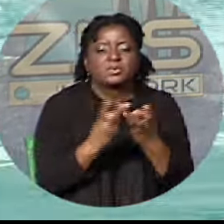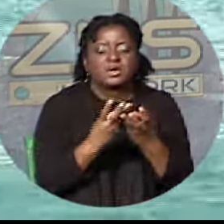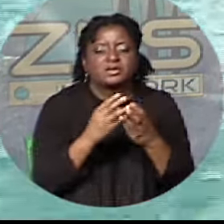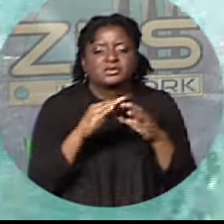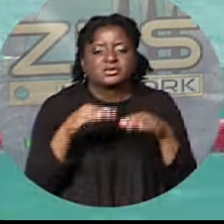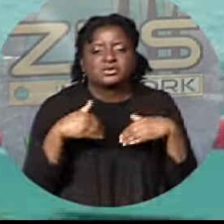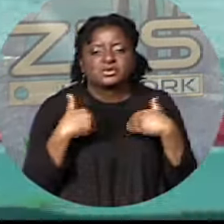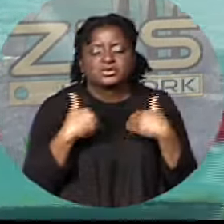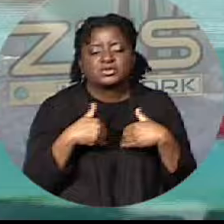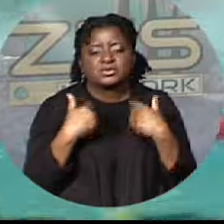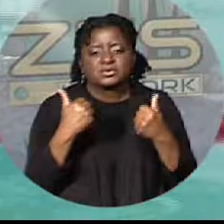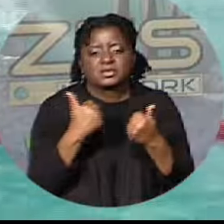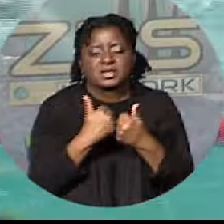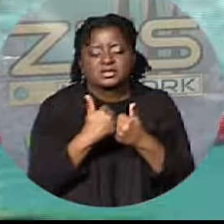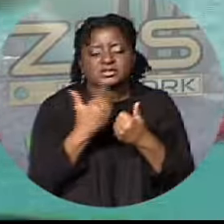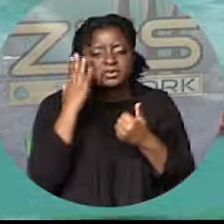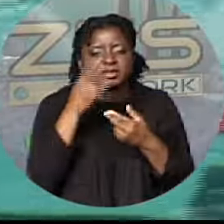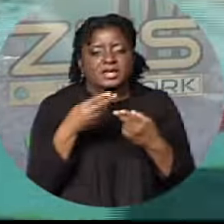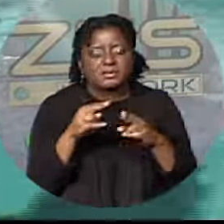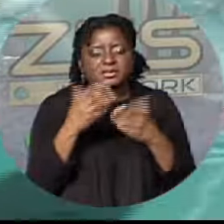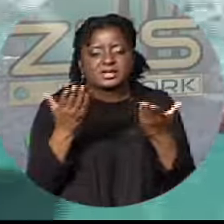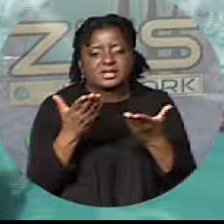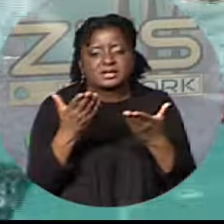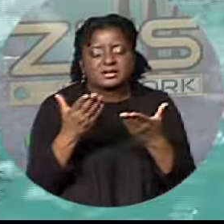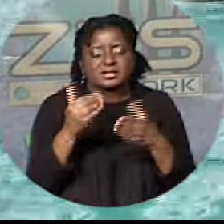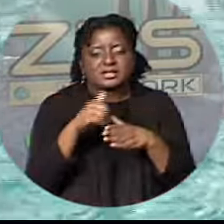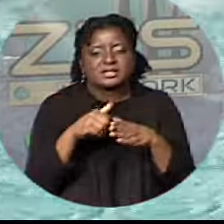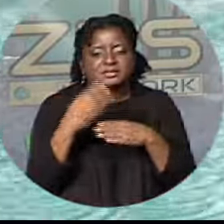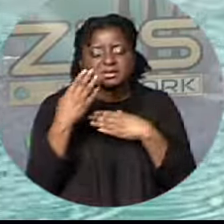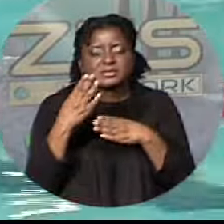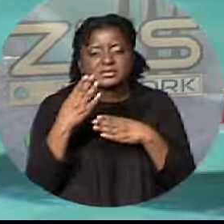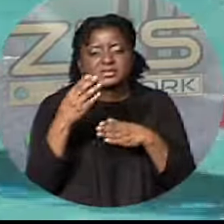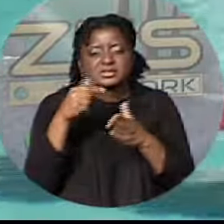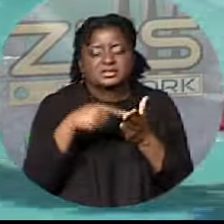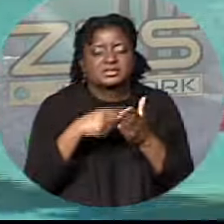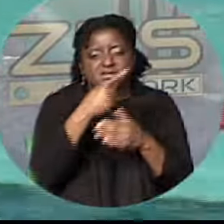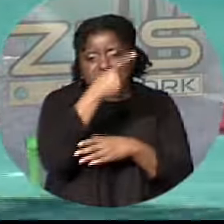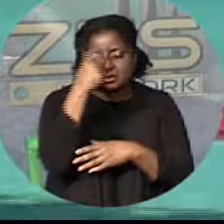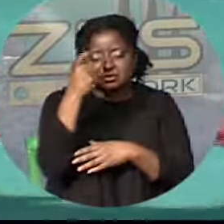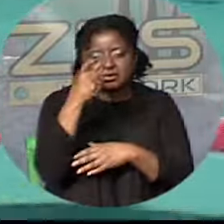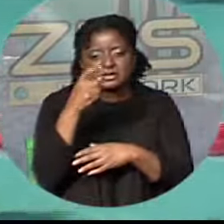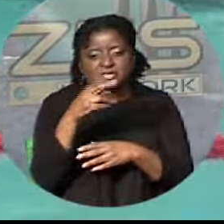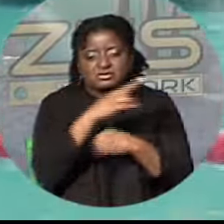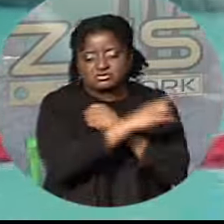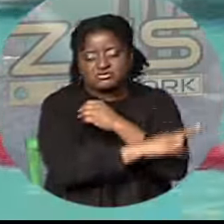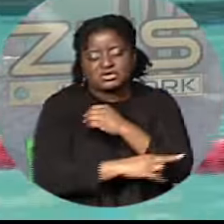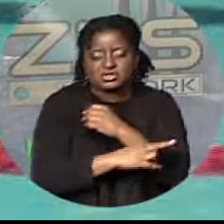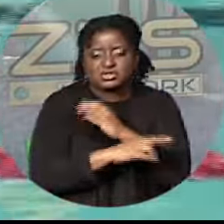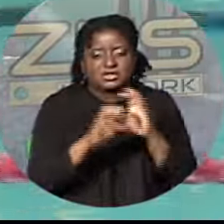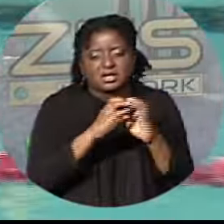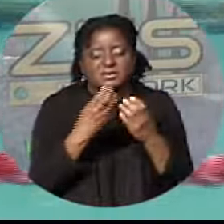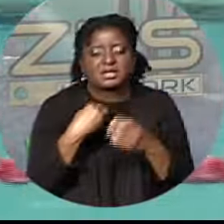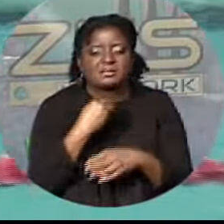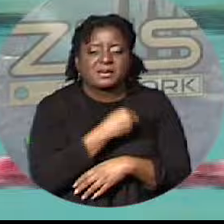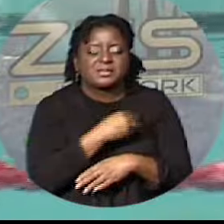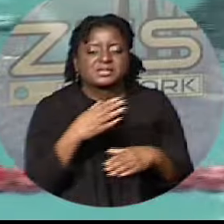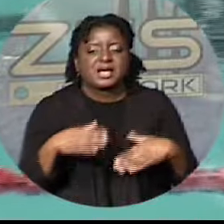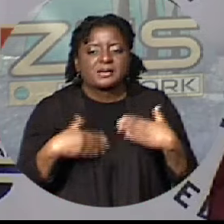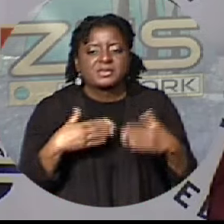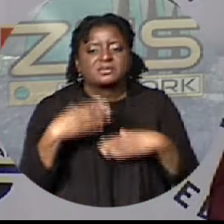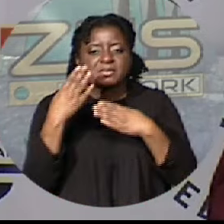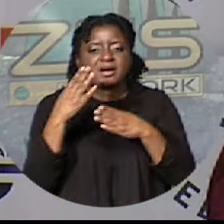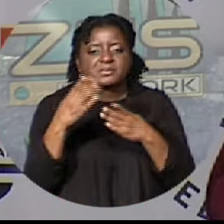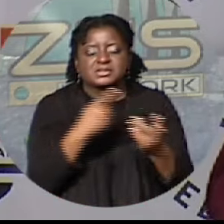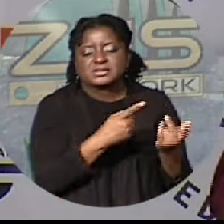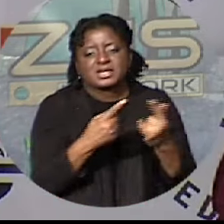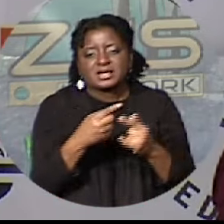place right here in the 242 this summer, and regional committee members are happy the Bahamas stepped up after St. Lucia pulled out.